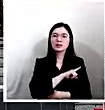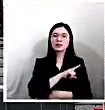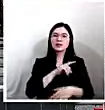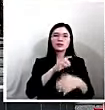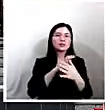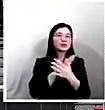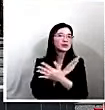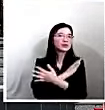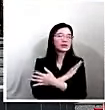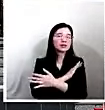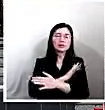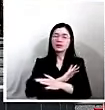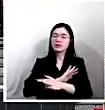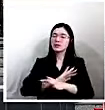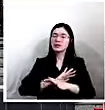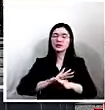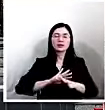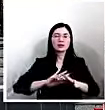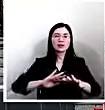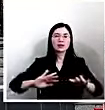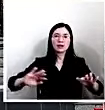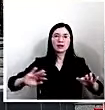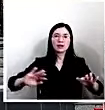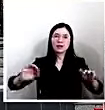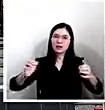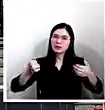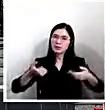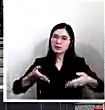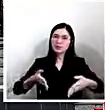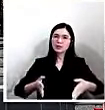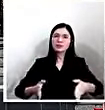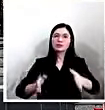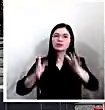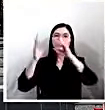us, and lead us not into